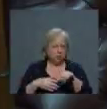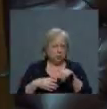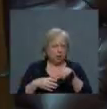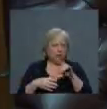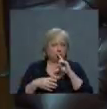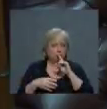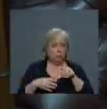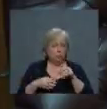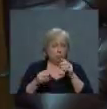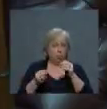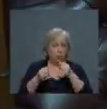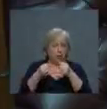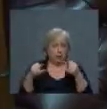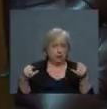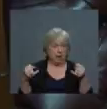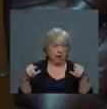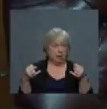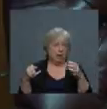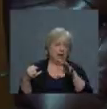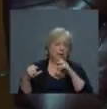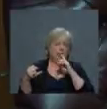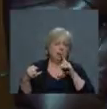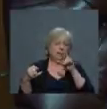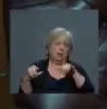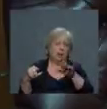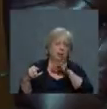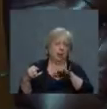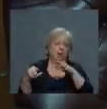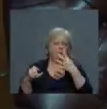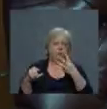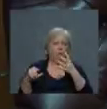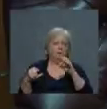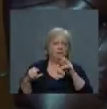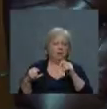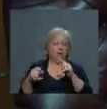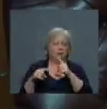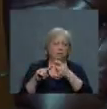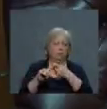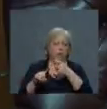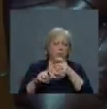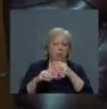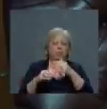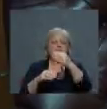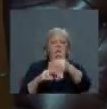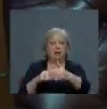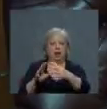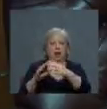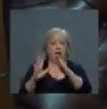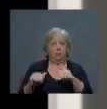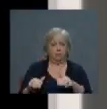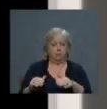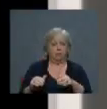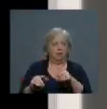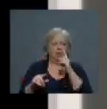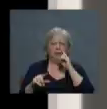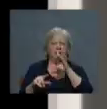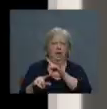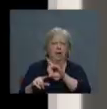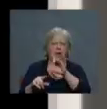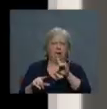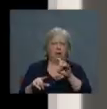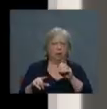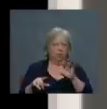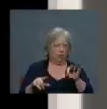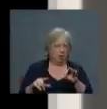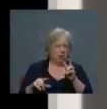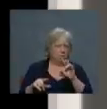is that the true property line? And is it about 4 foot from the house that's next door, which I think would be